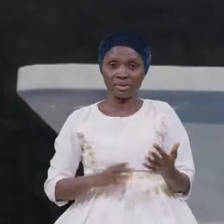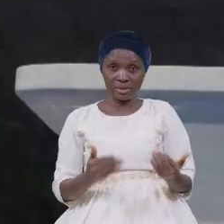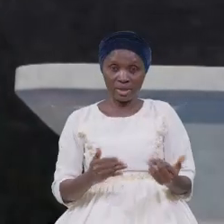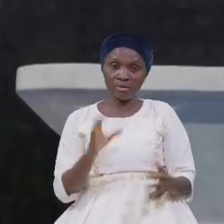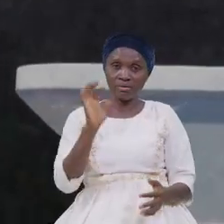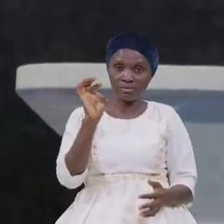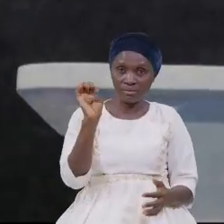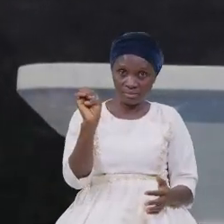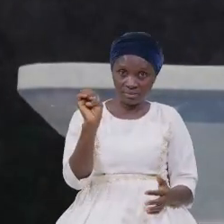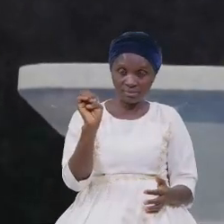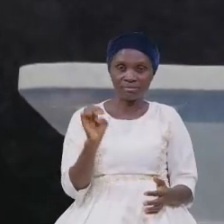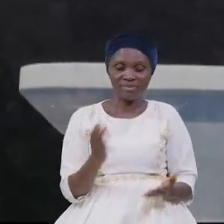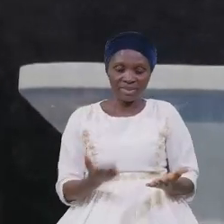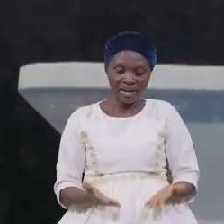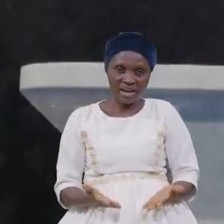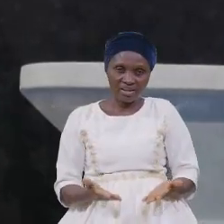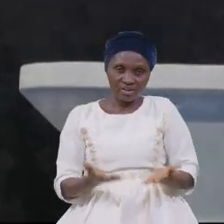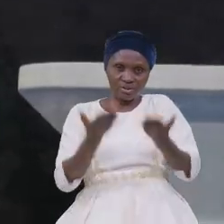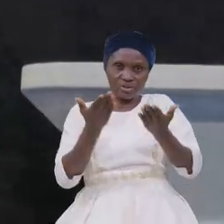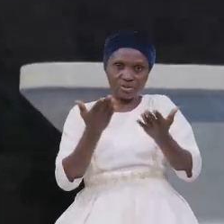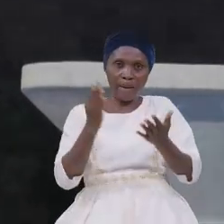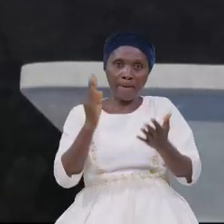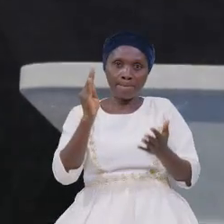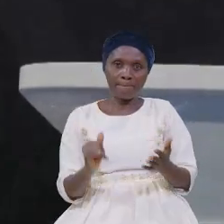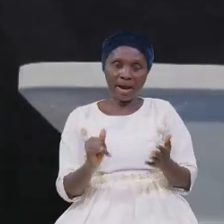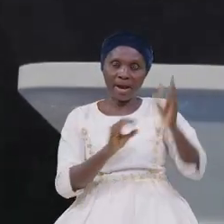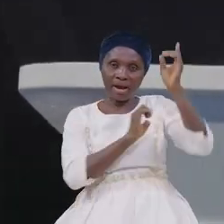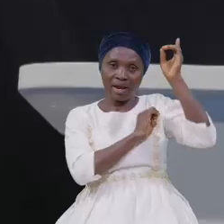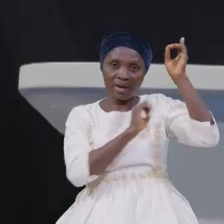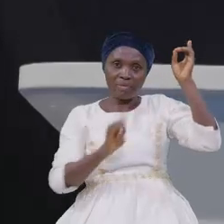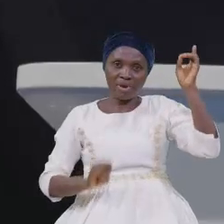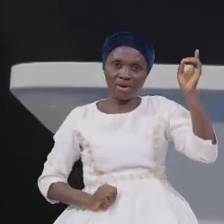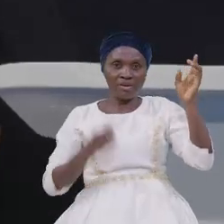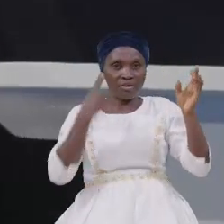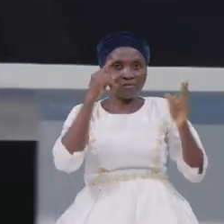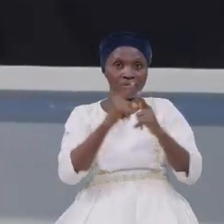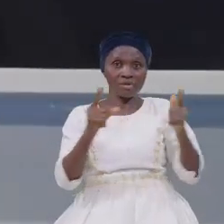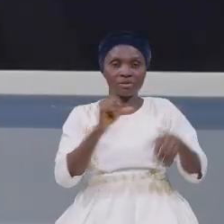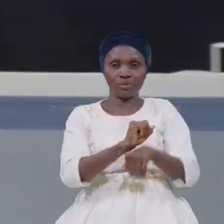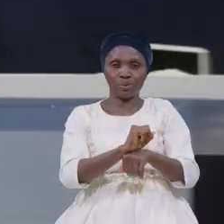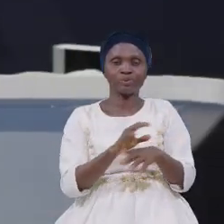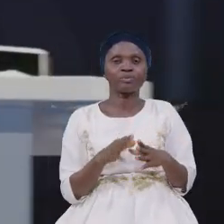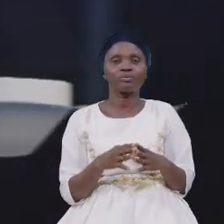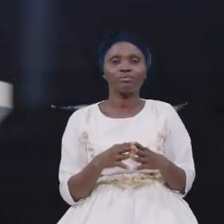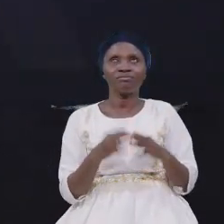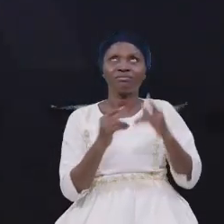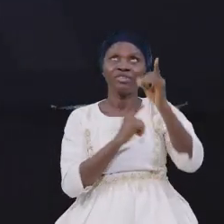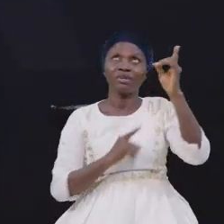exaltation by Emmanuel for exploits. The Lord will lift you up.